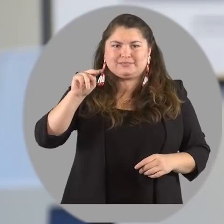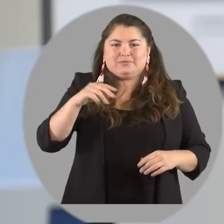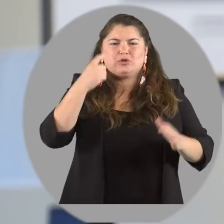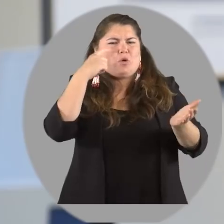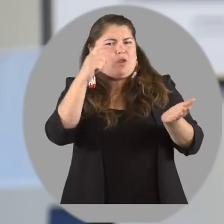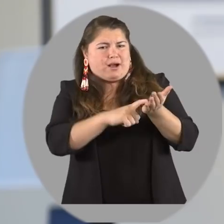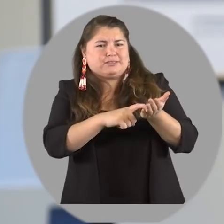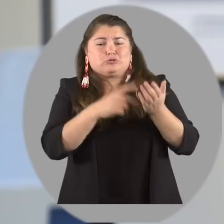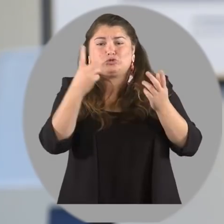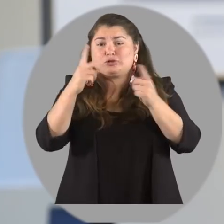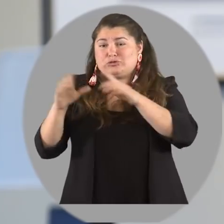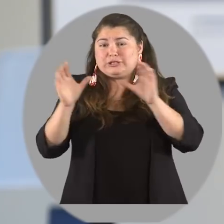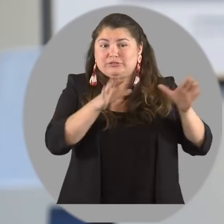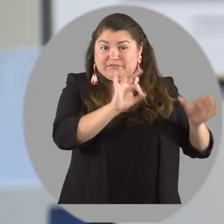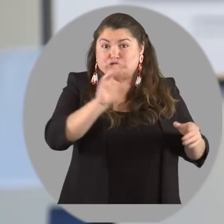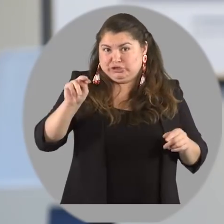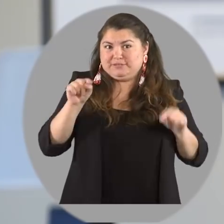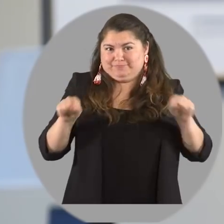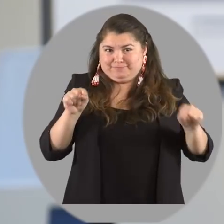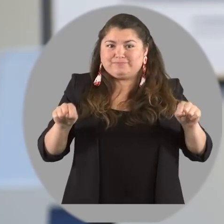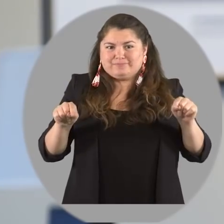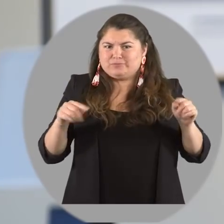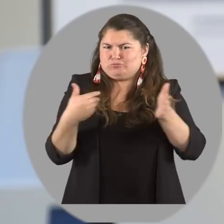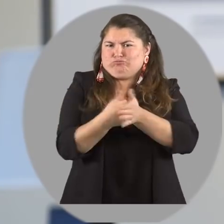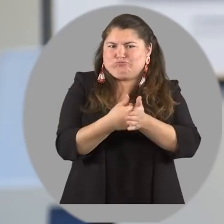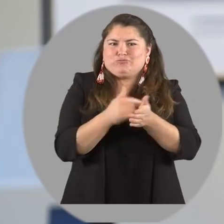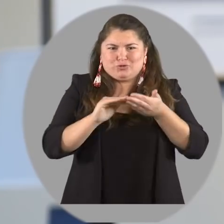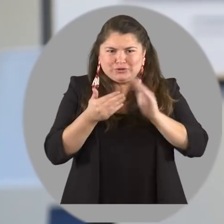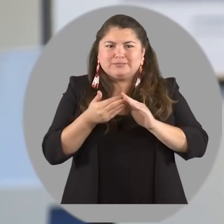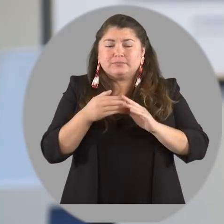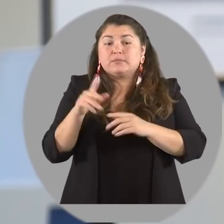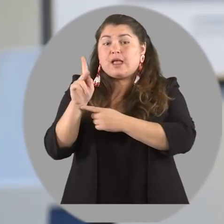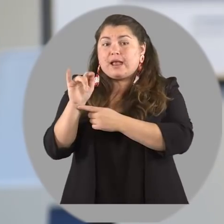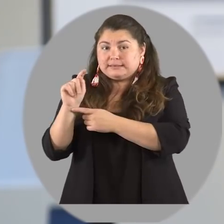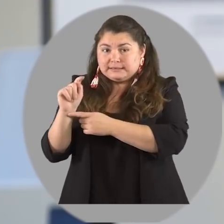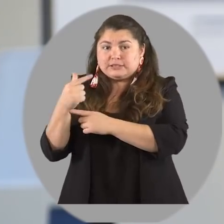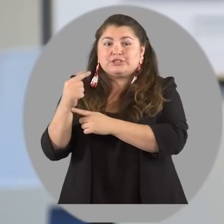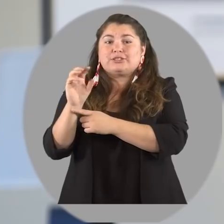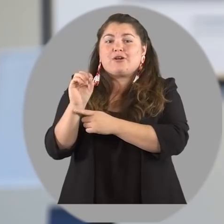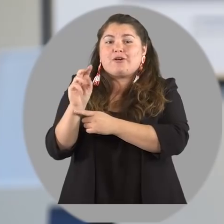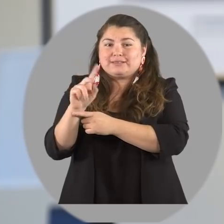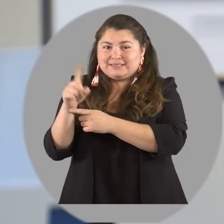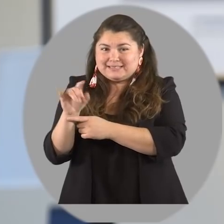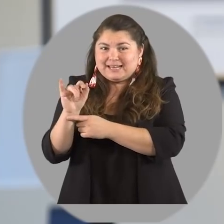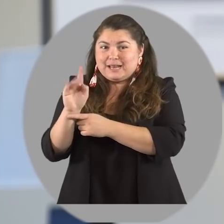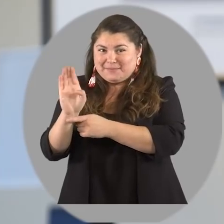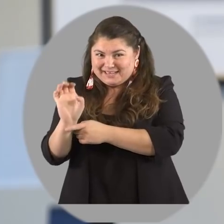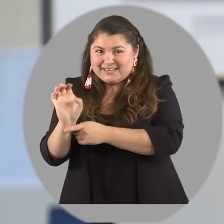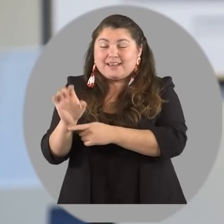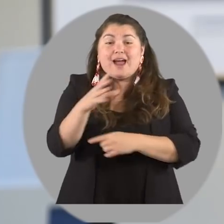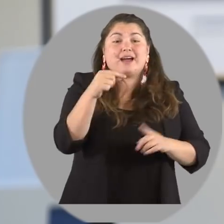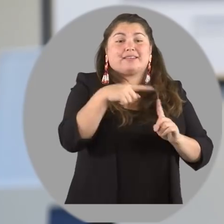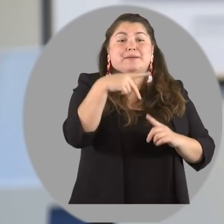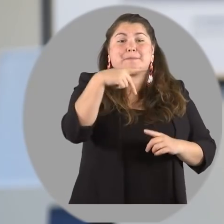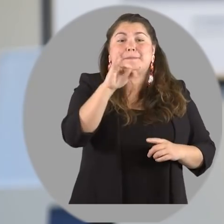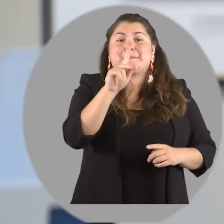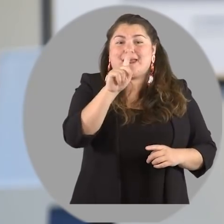recognize the two closest Algonquin First Nation communities, Kitigan-Zibi and the Algonquins of